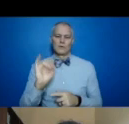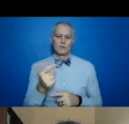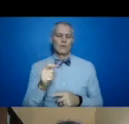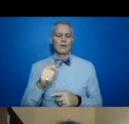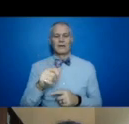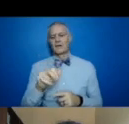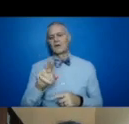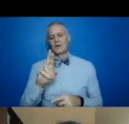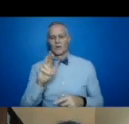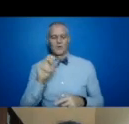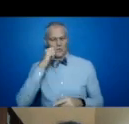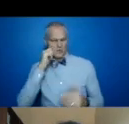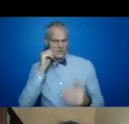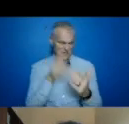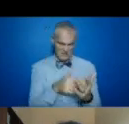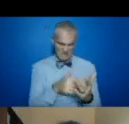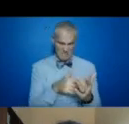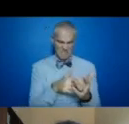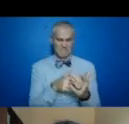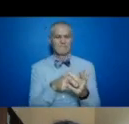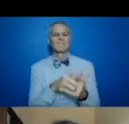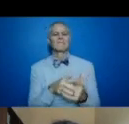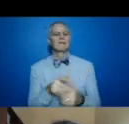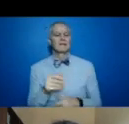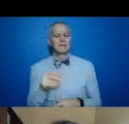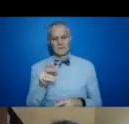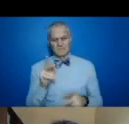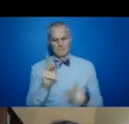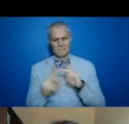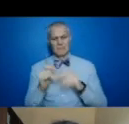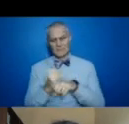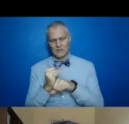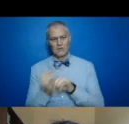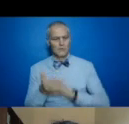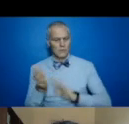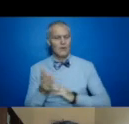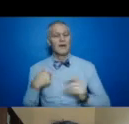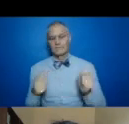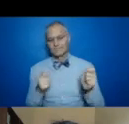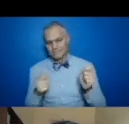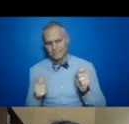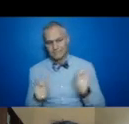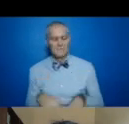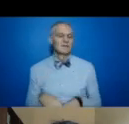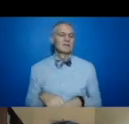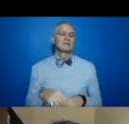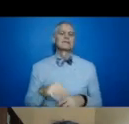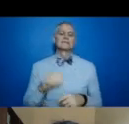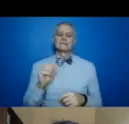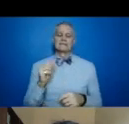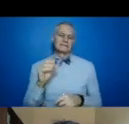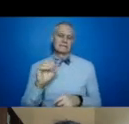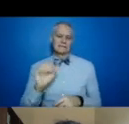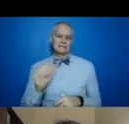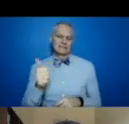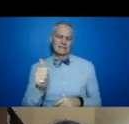the People's Institute runs. I ran those for any number of years. The Decade of Dialogue to End Racism